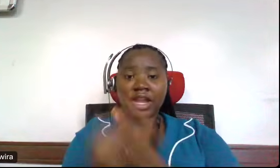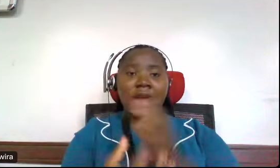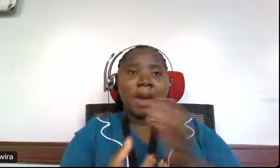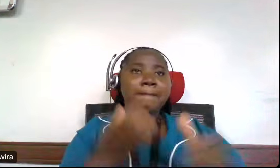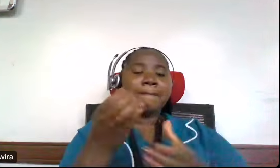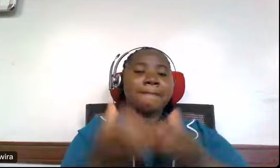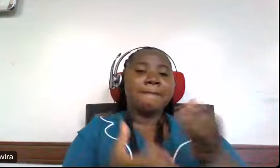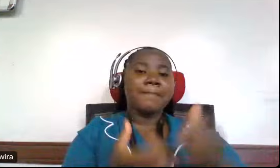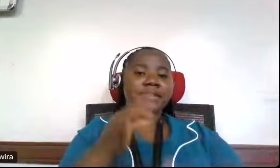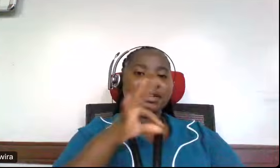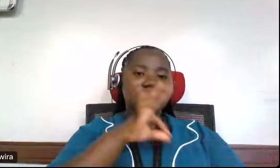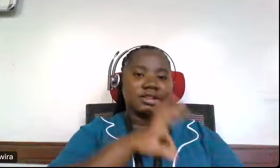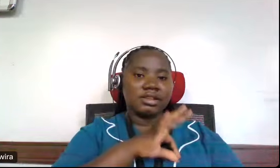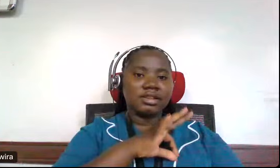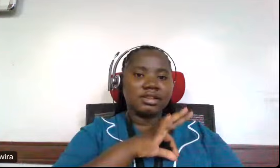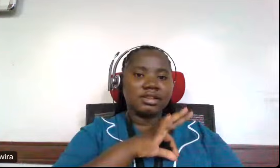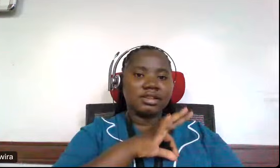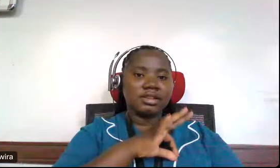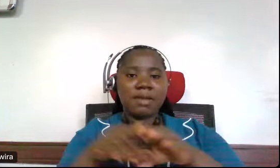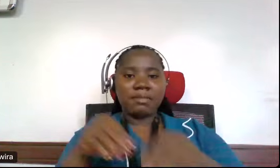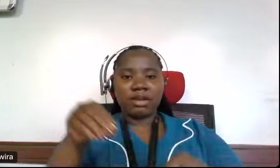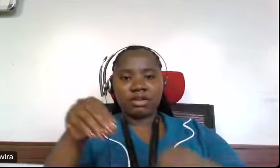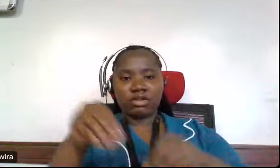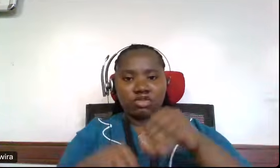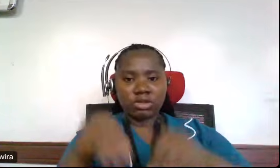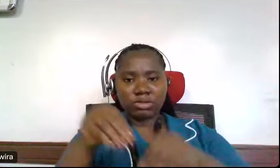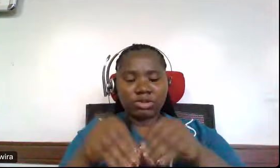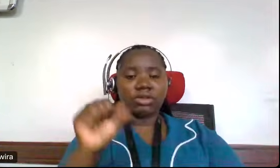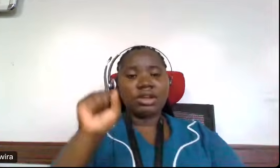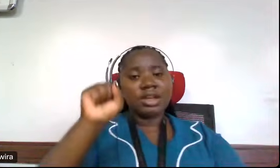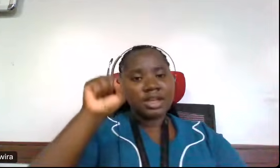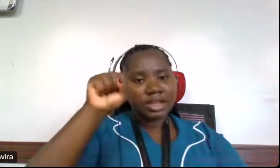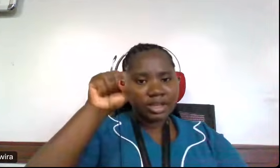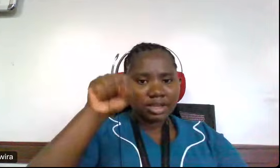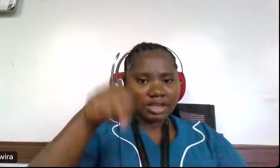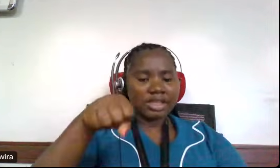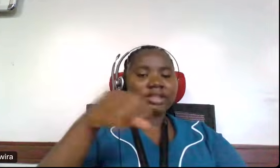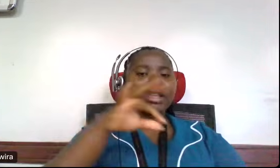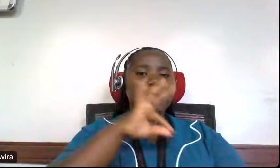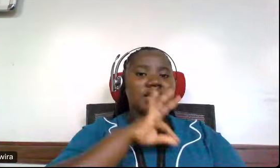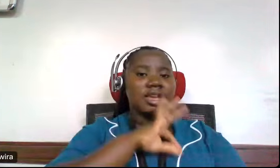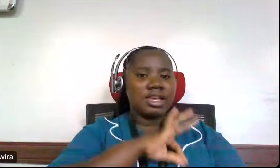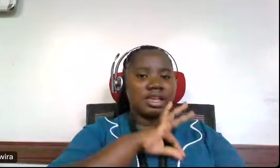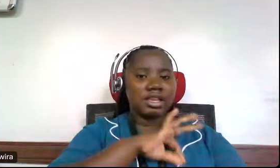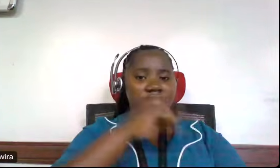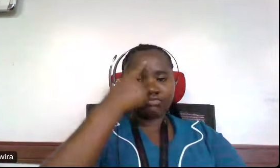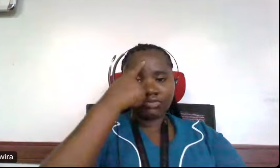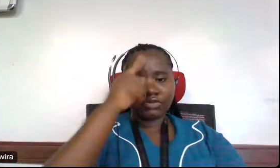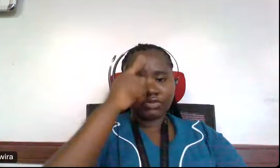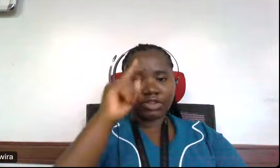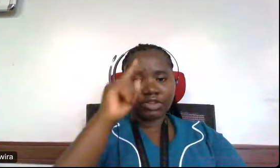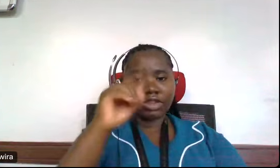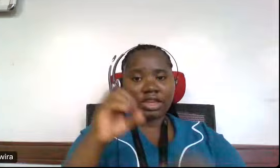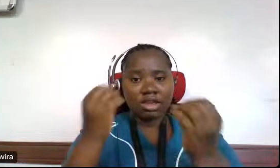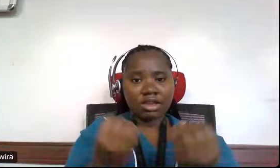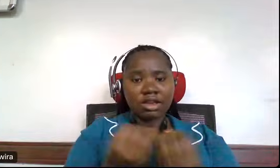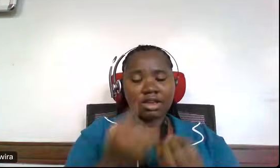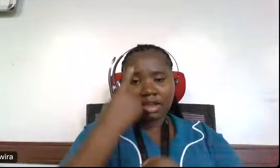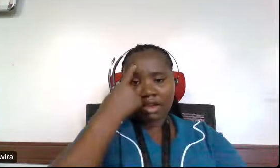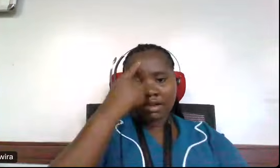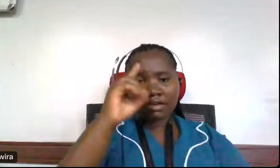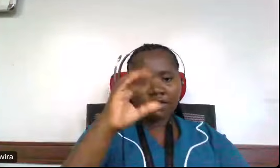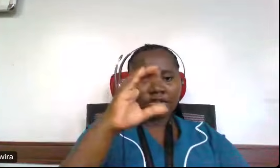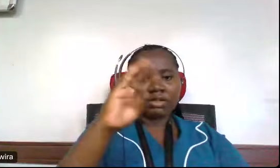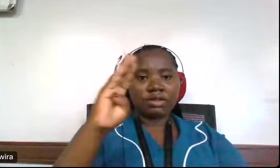So members' contribution, yes, it is an income for the organization, for the CBO or for the self-help